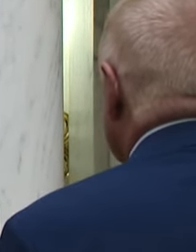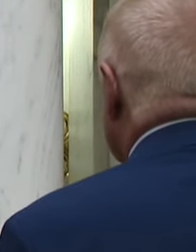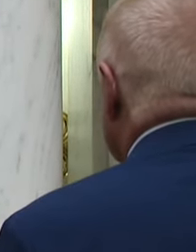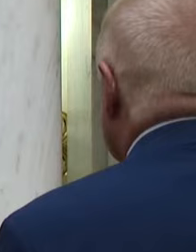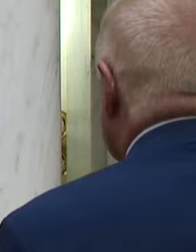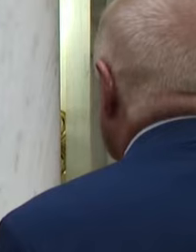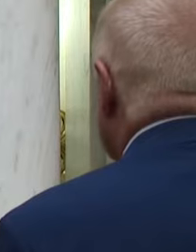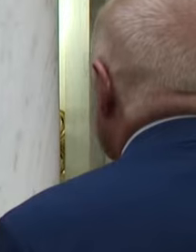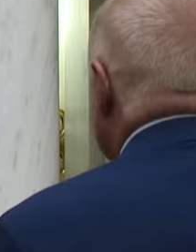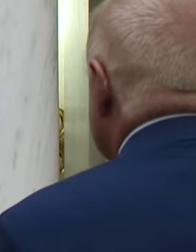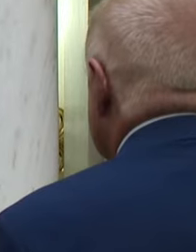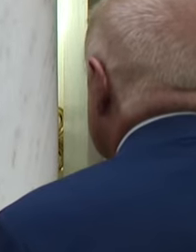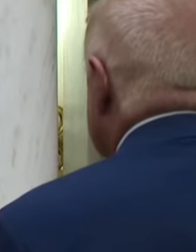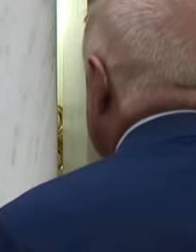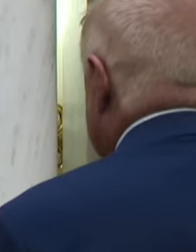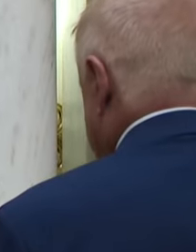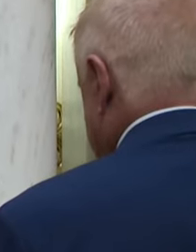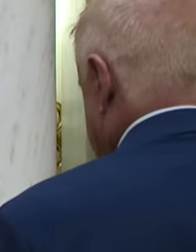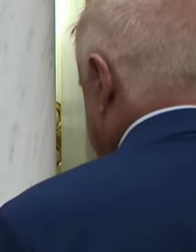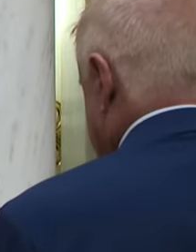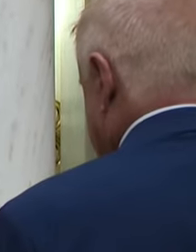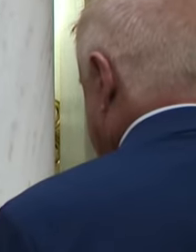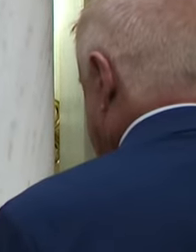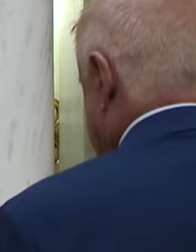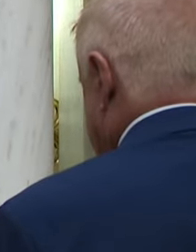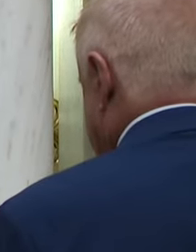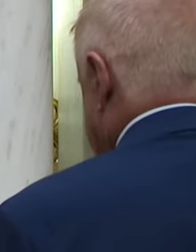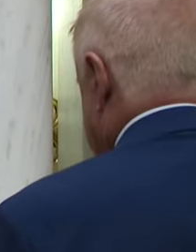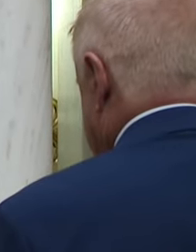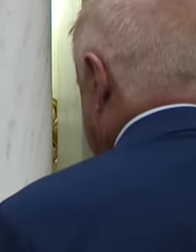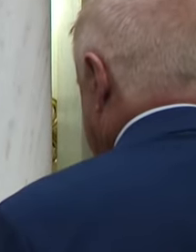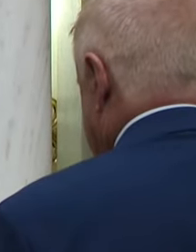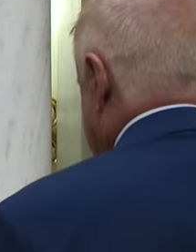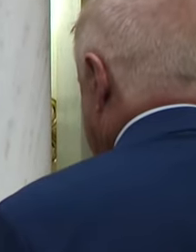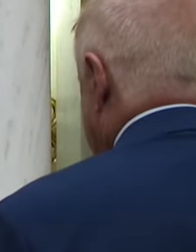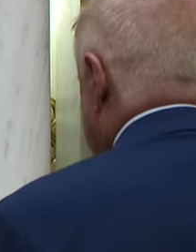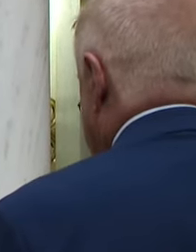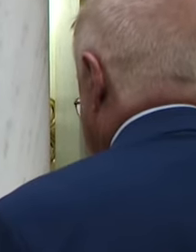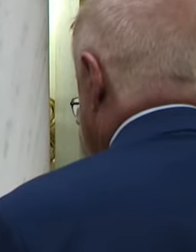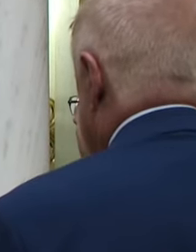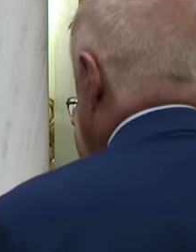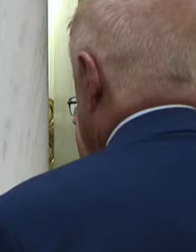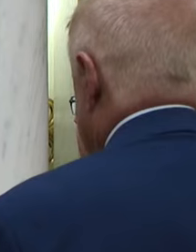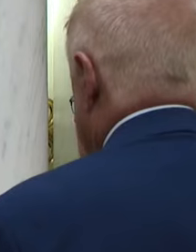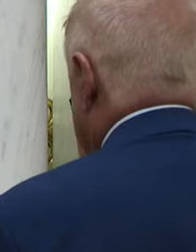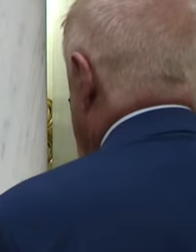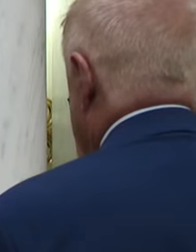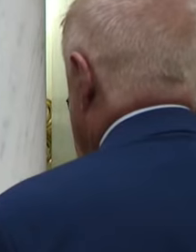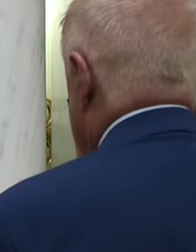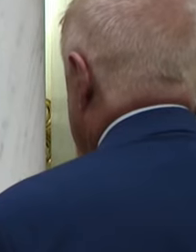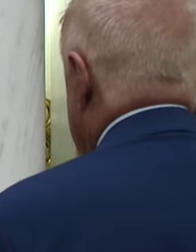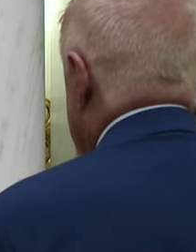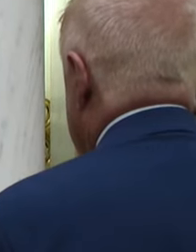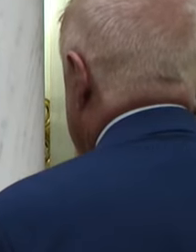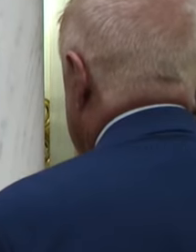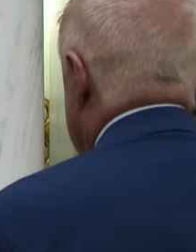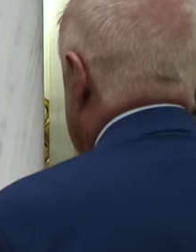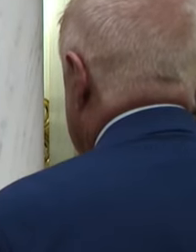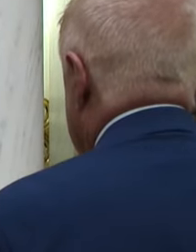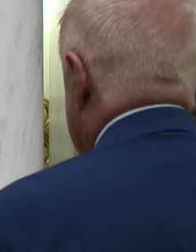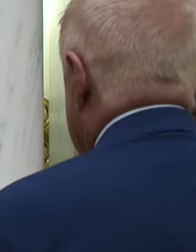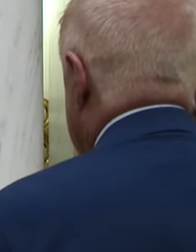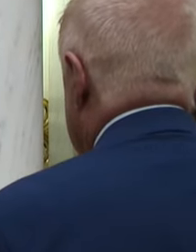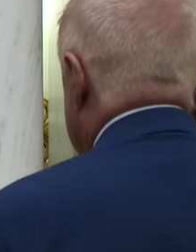Chair recognizes Delegate Householder. Mr. Speaker, it is my honor and privilege to announce that His